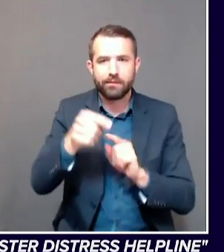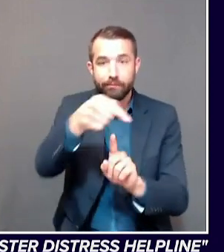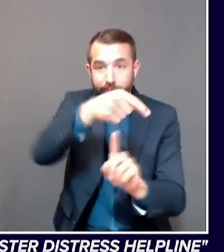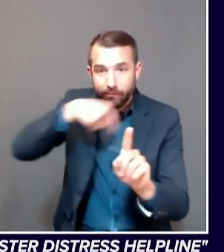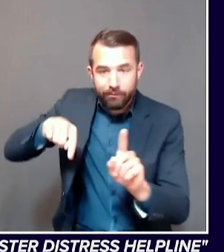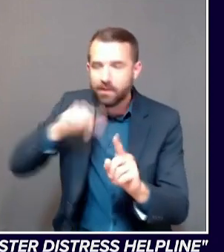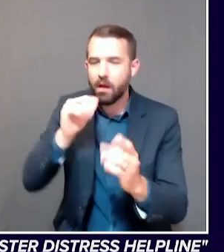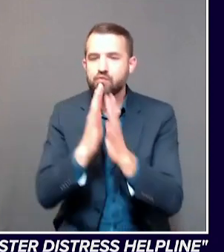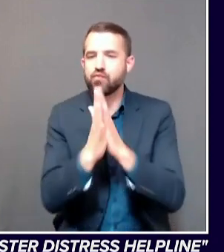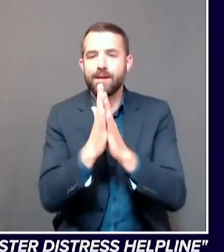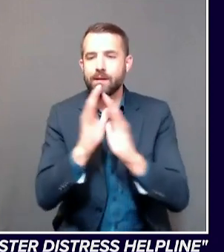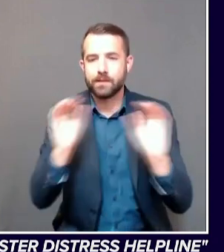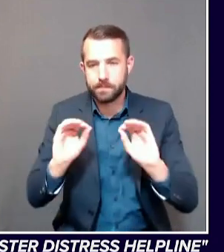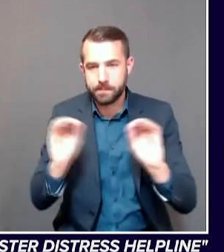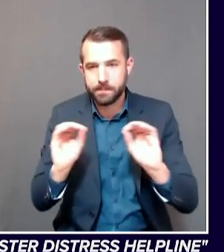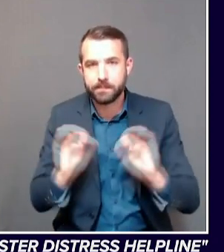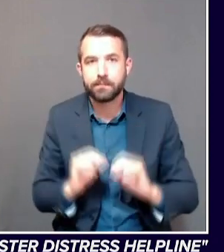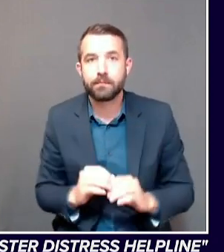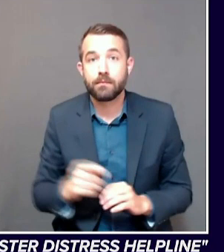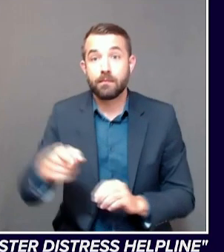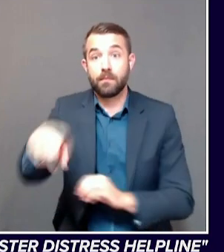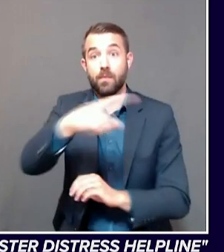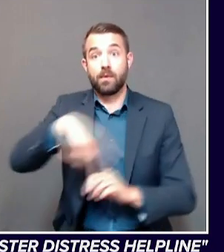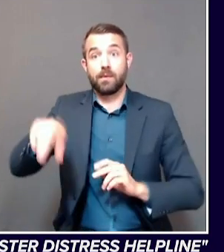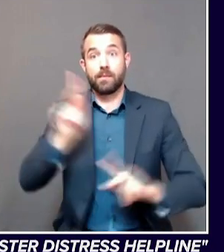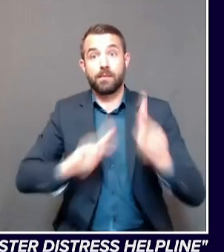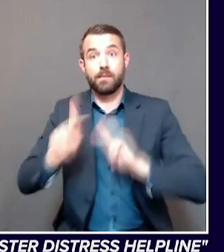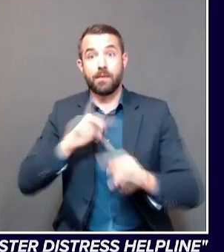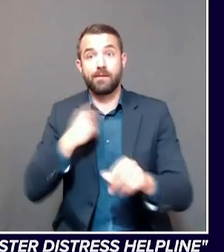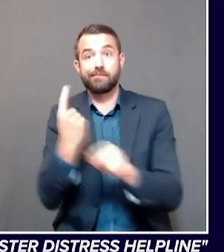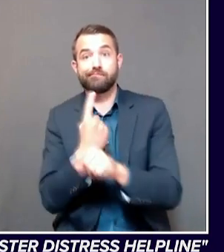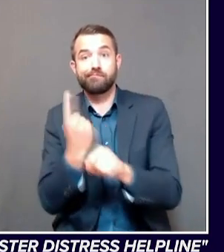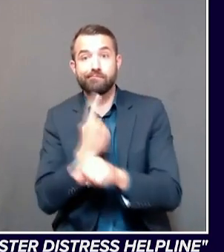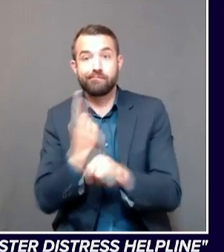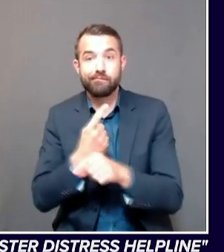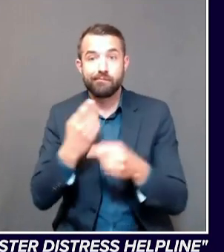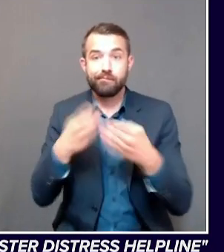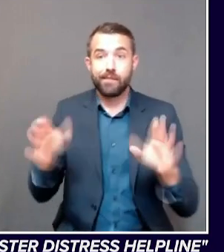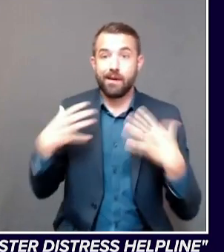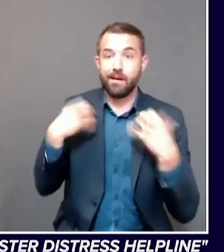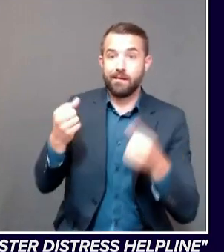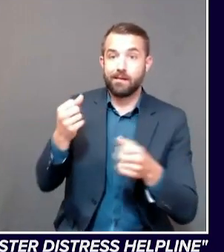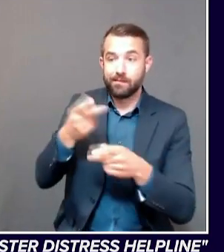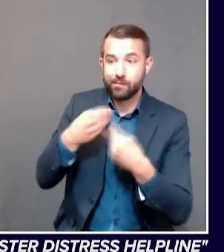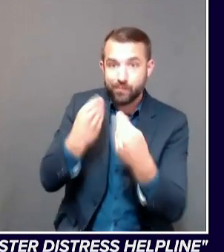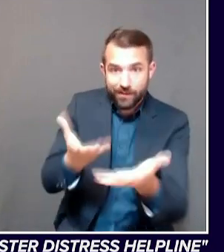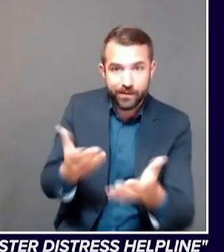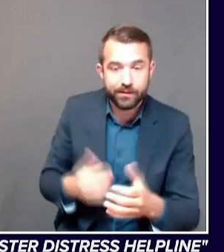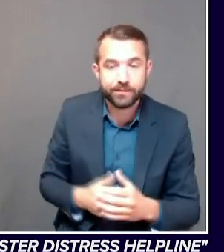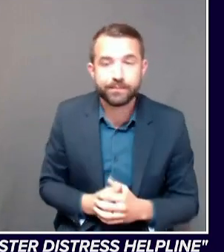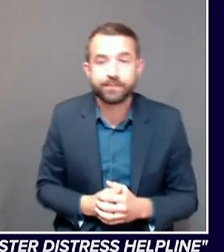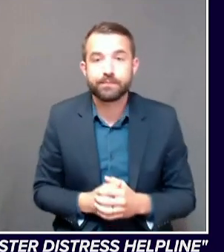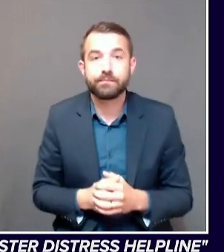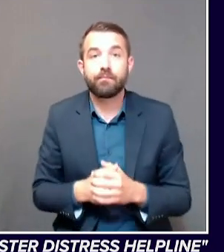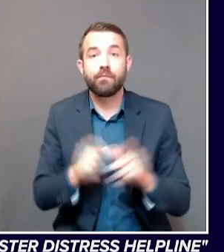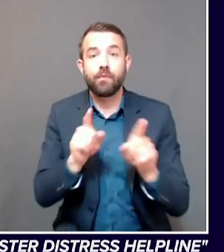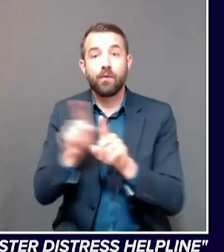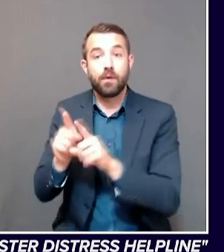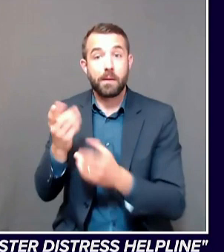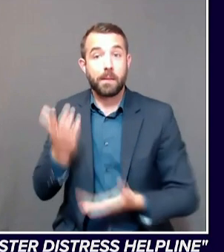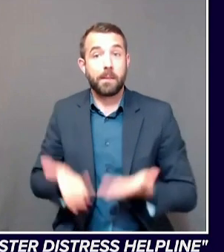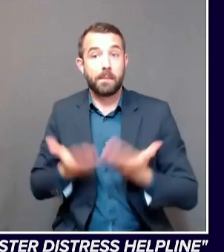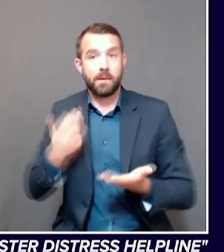with, to make sure that they've got the appropriate public health recommendations on hand, and also keep an eye out for potential patterns of